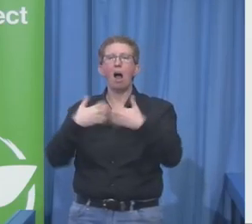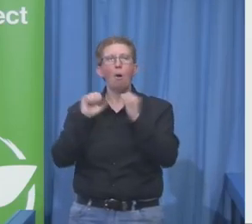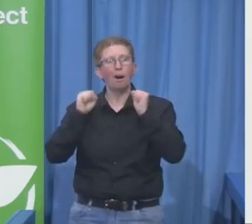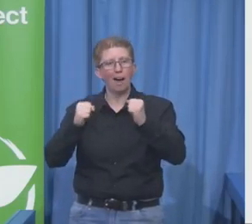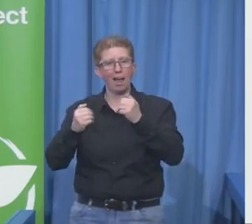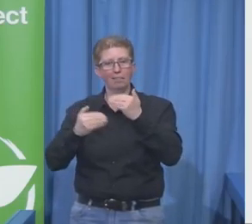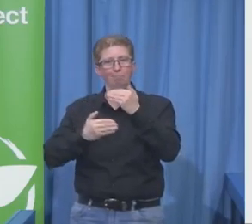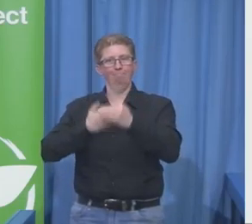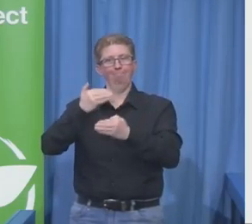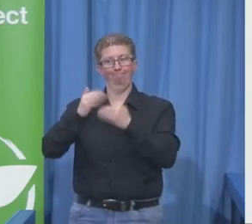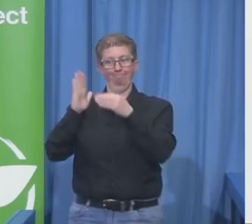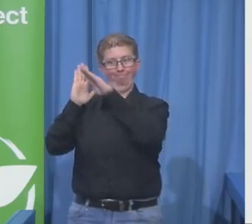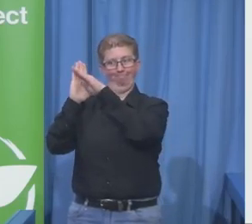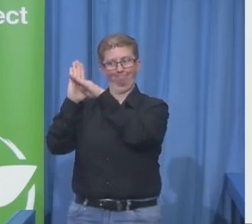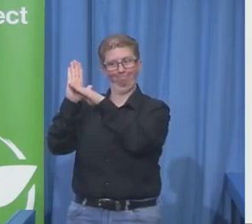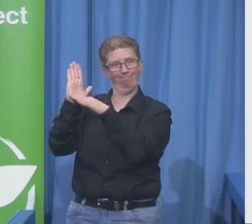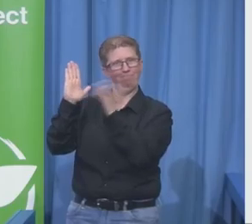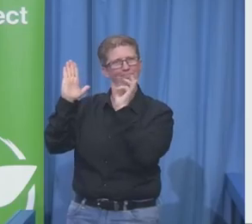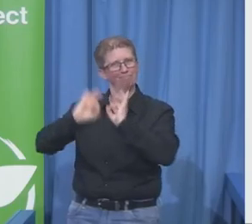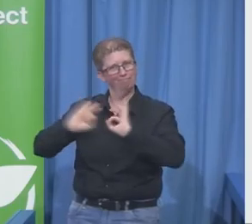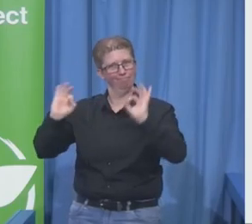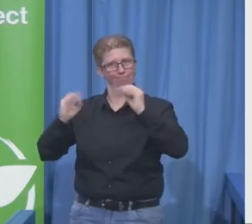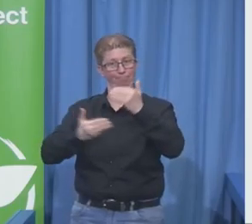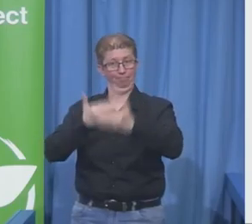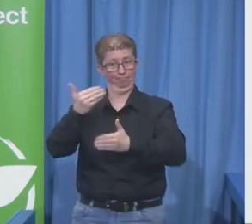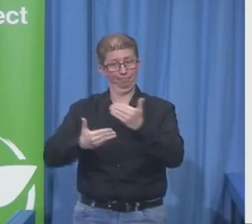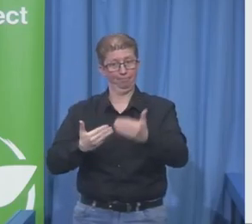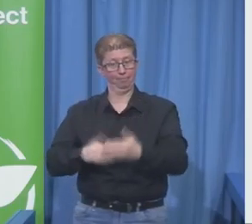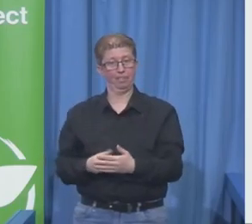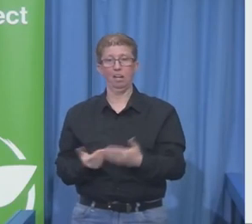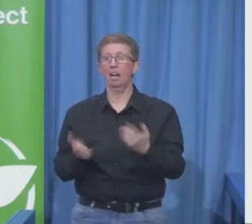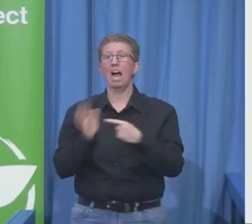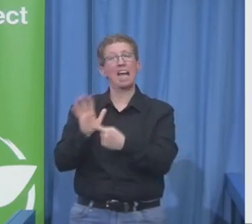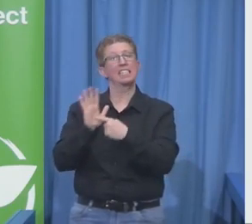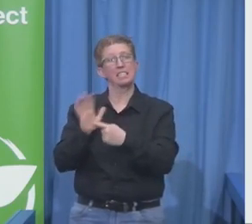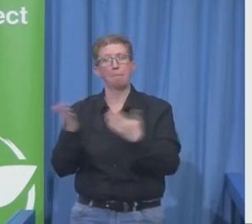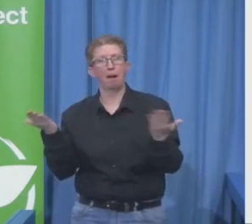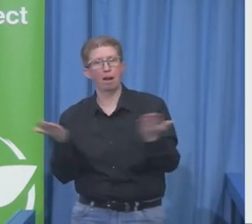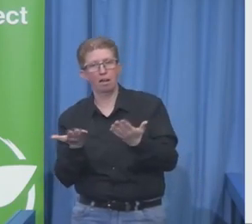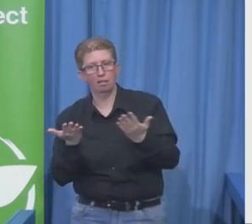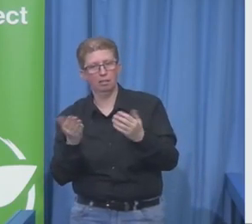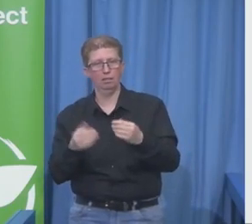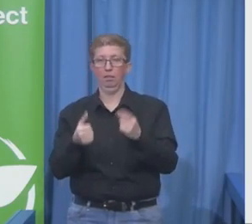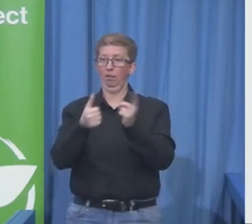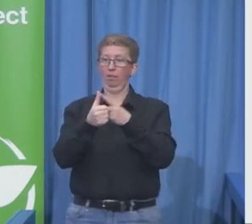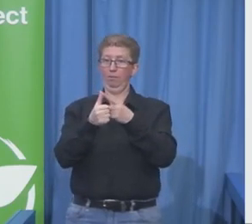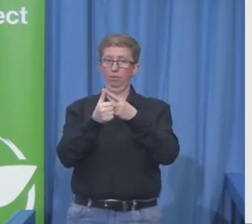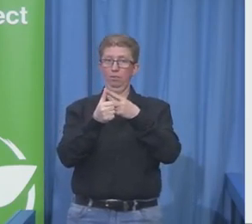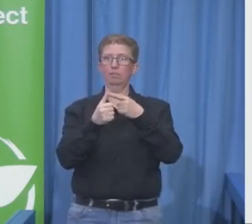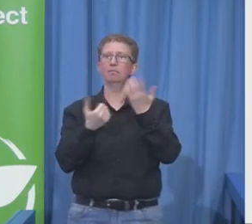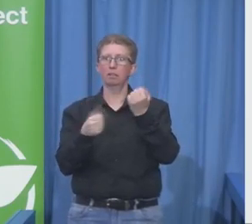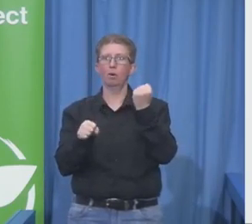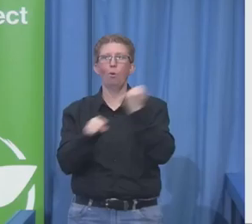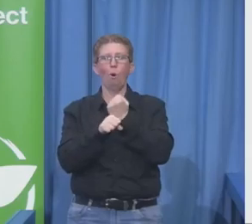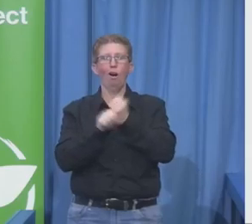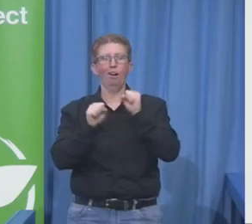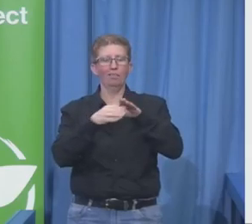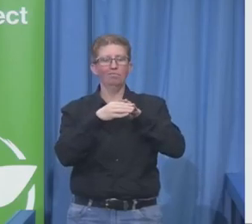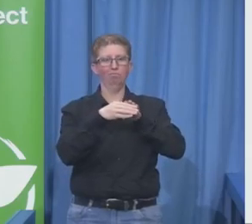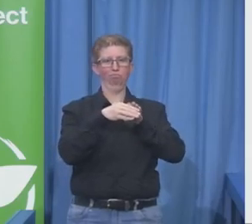with persons with disabilities in the markets that we have our presence in. How do we offer them